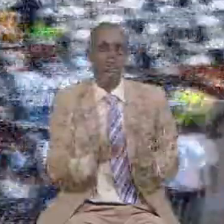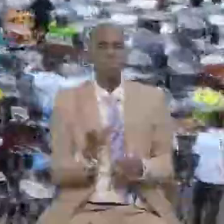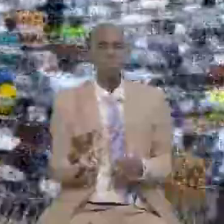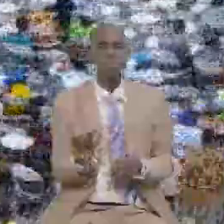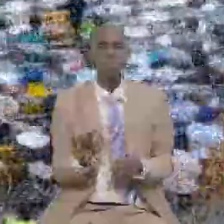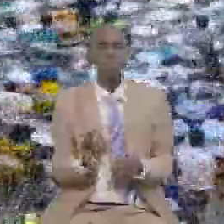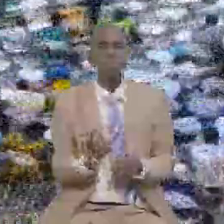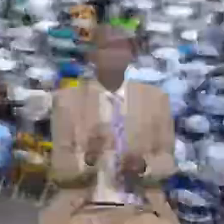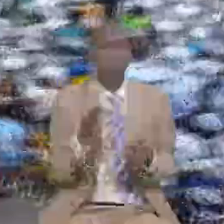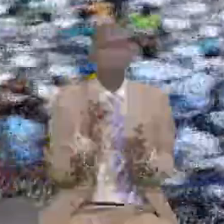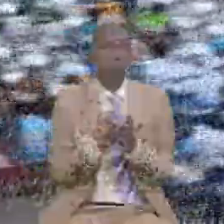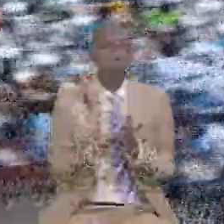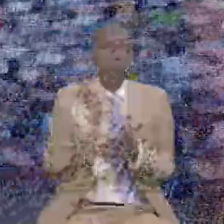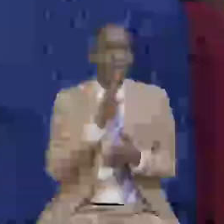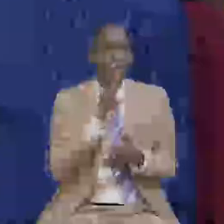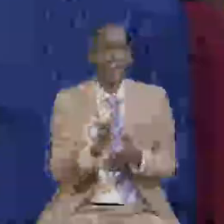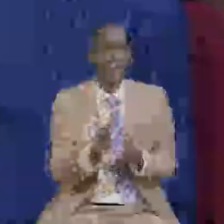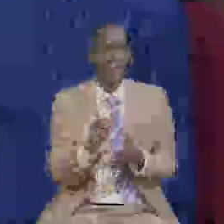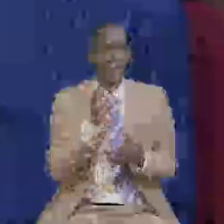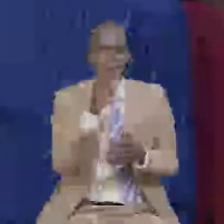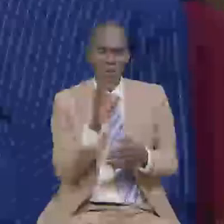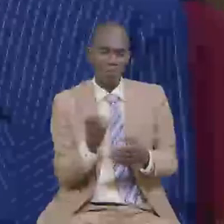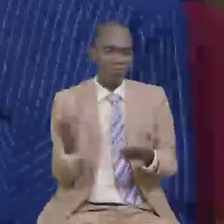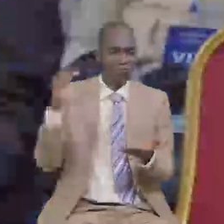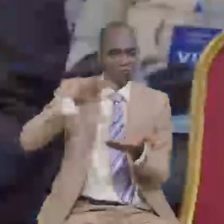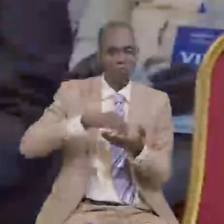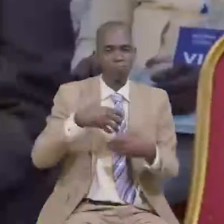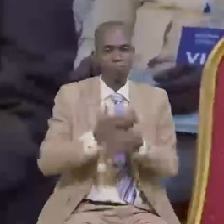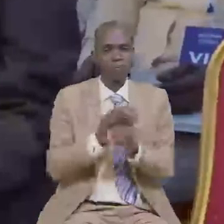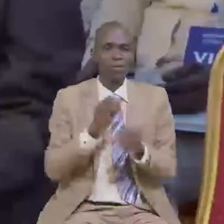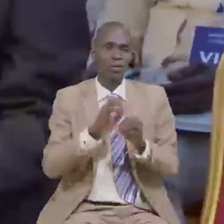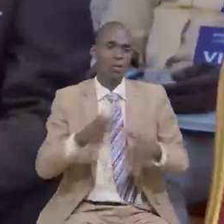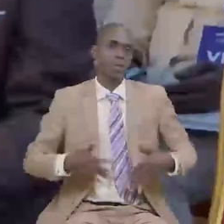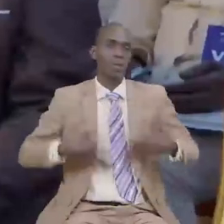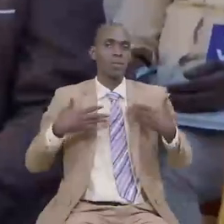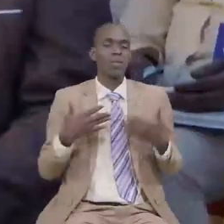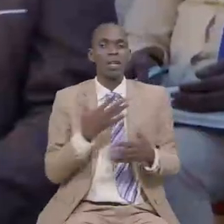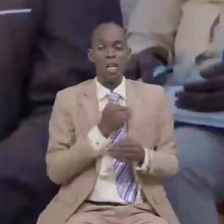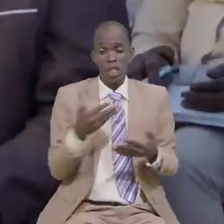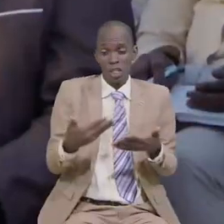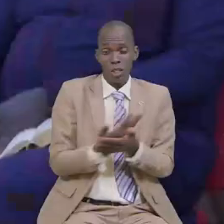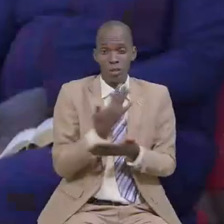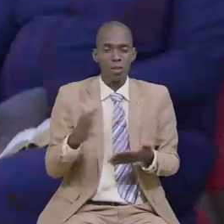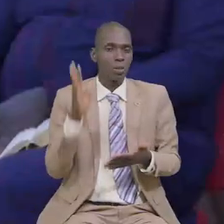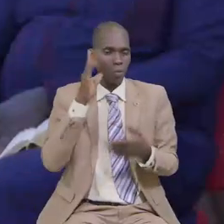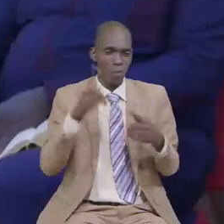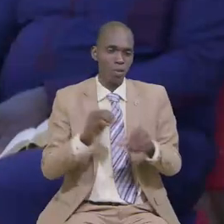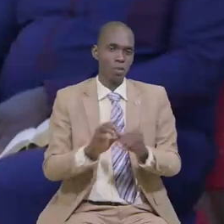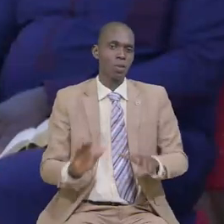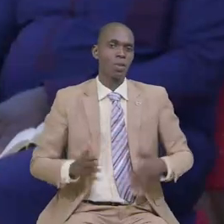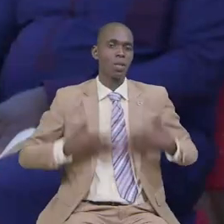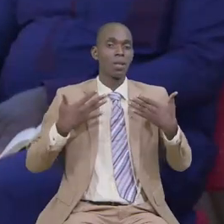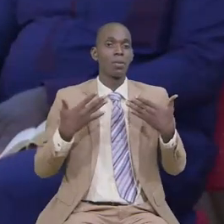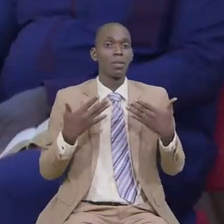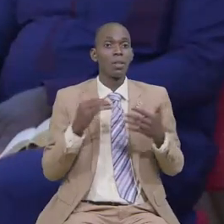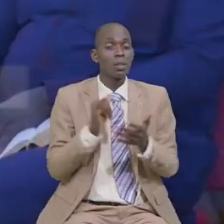Reformation in your life, construction in your life, a new scene in your life. That